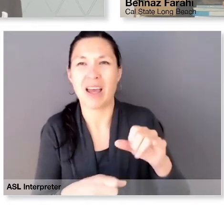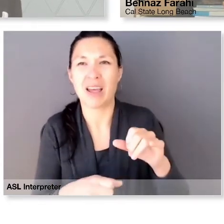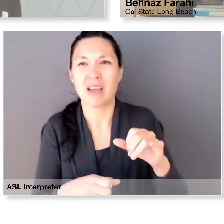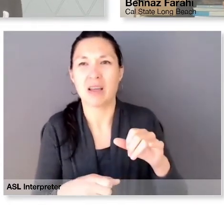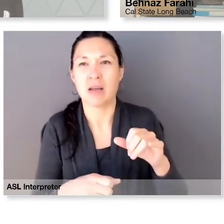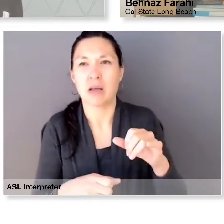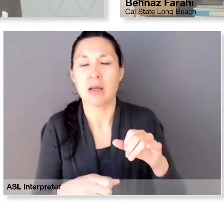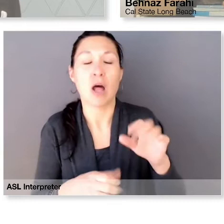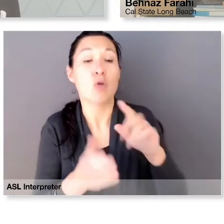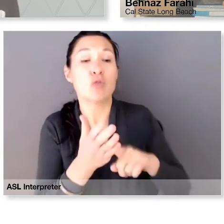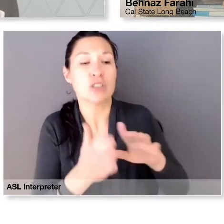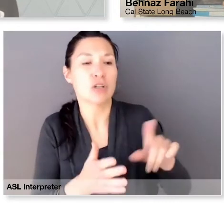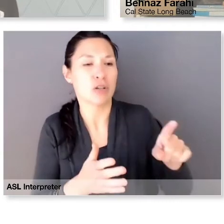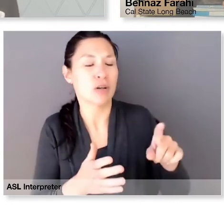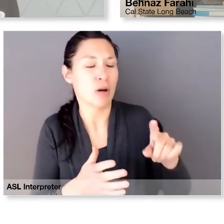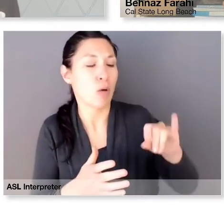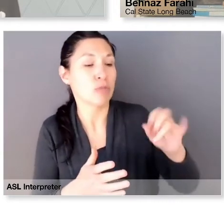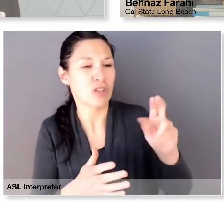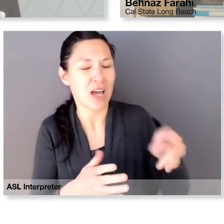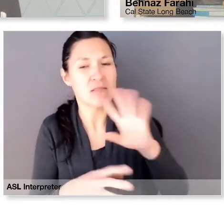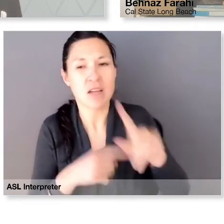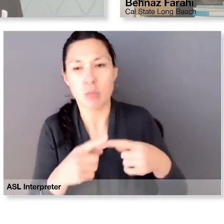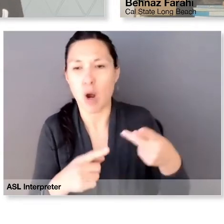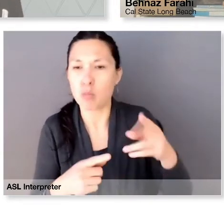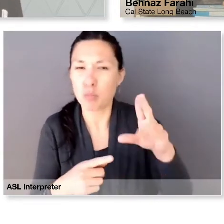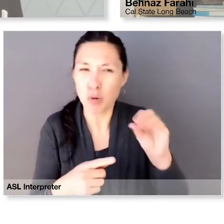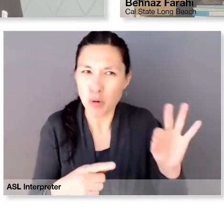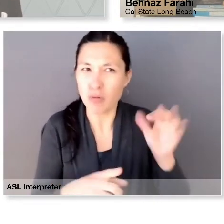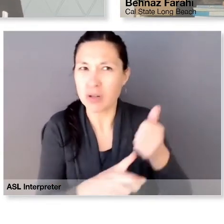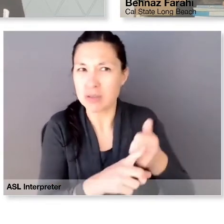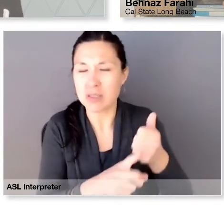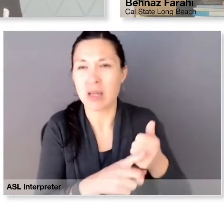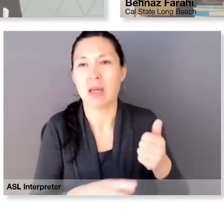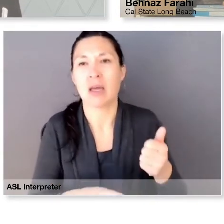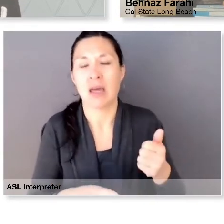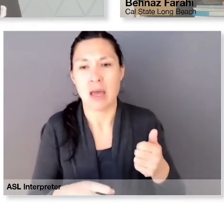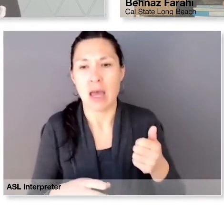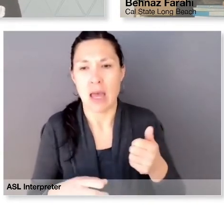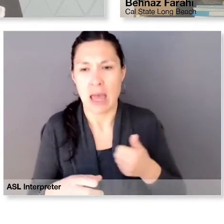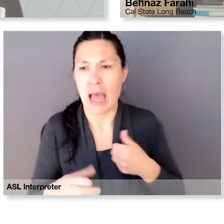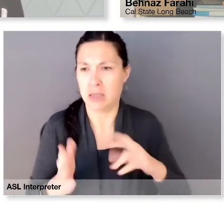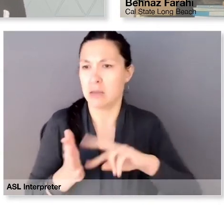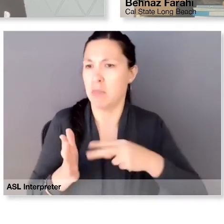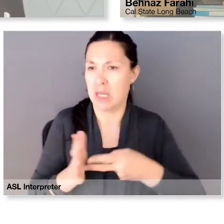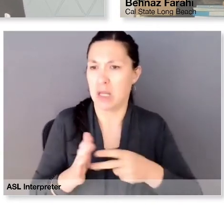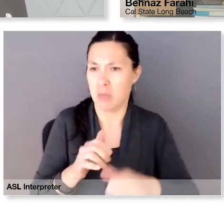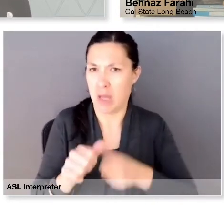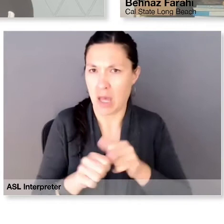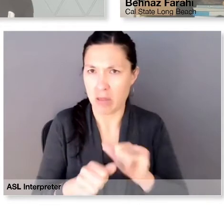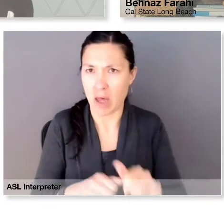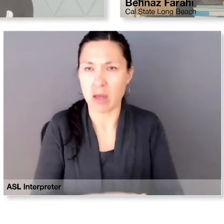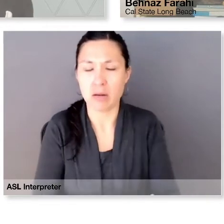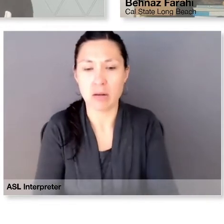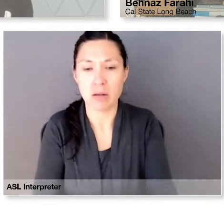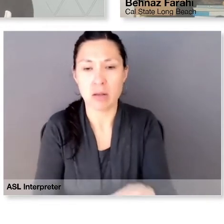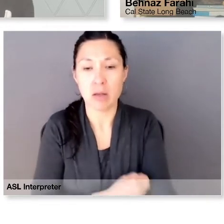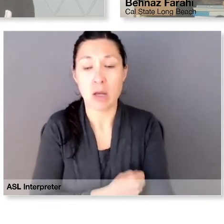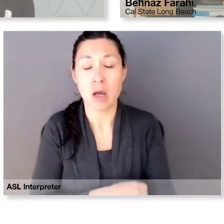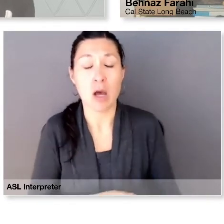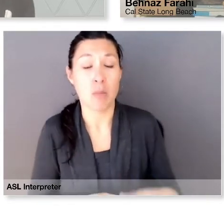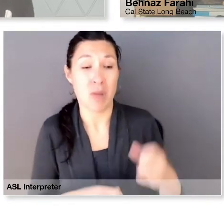a very particular kind of set of, a very particular kind of meaning. And a researcher such as Ruha might